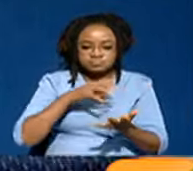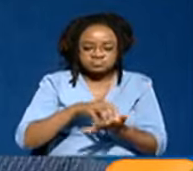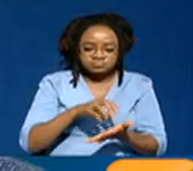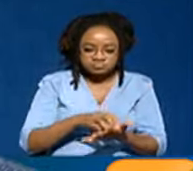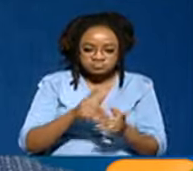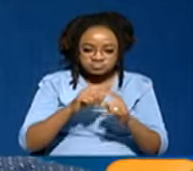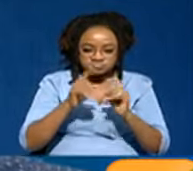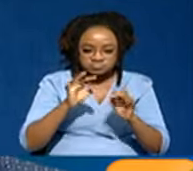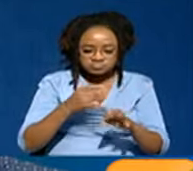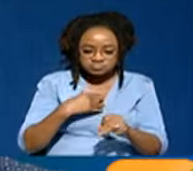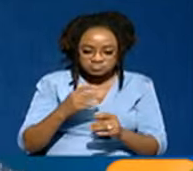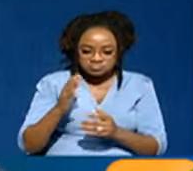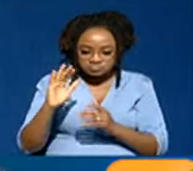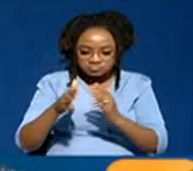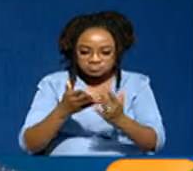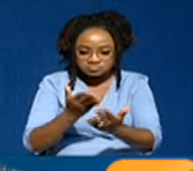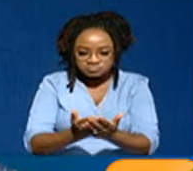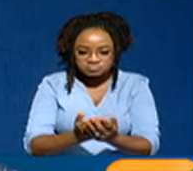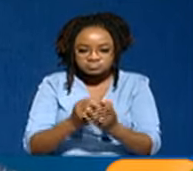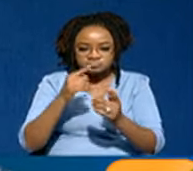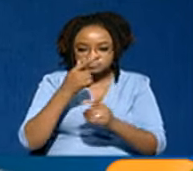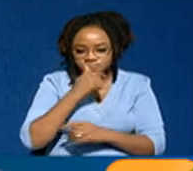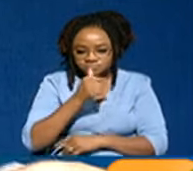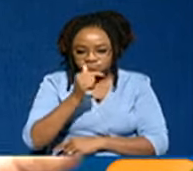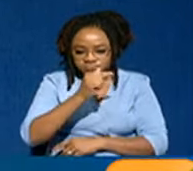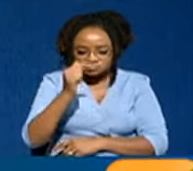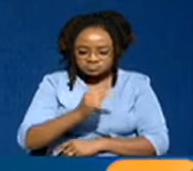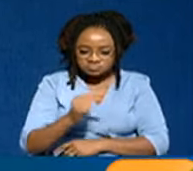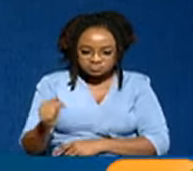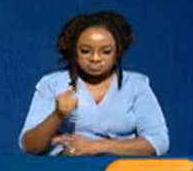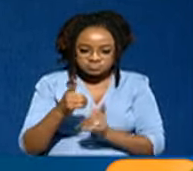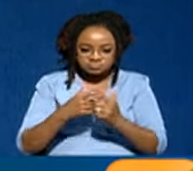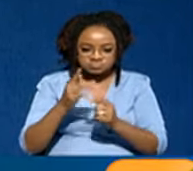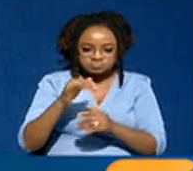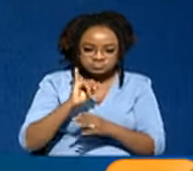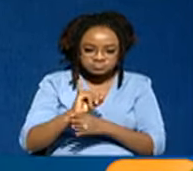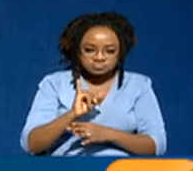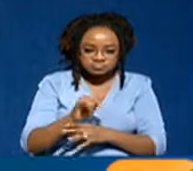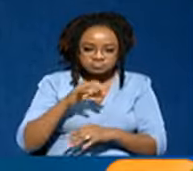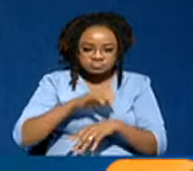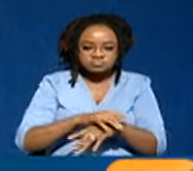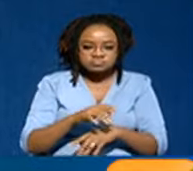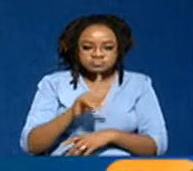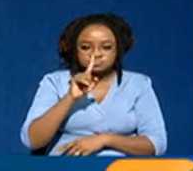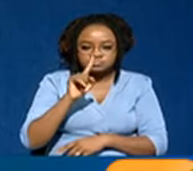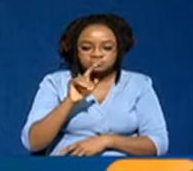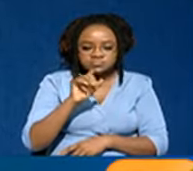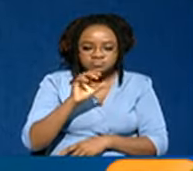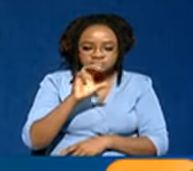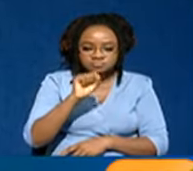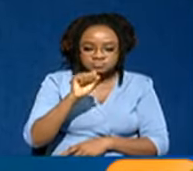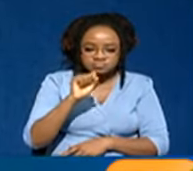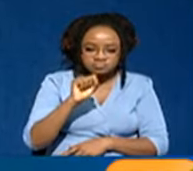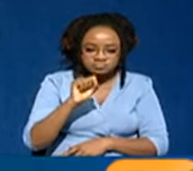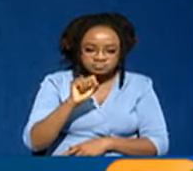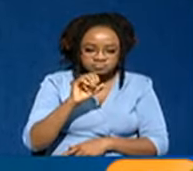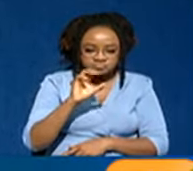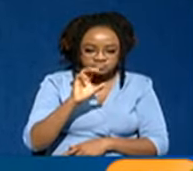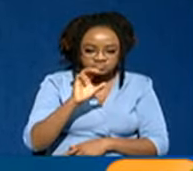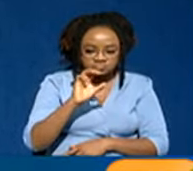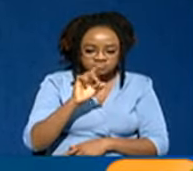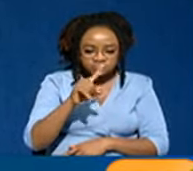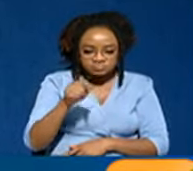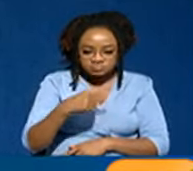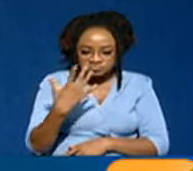But if you go to Tanzania, the interns there earn about a fifth of what we are paying our interns here. So, you know, it is something that